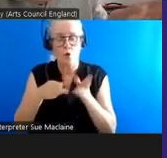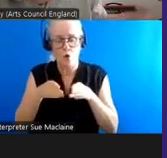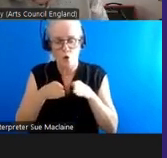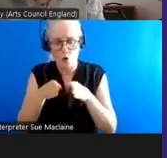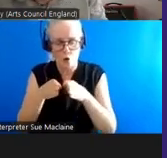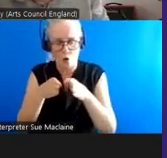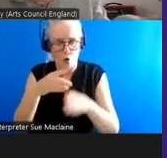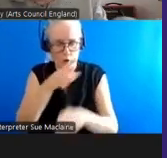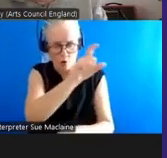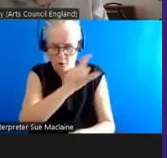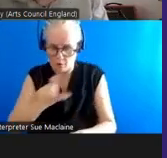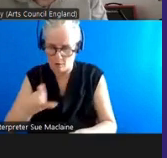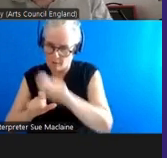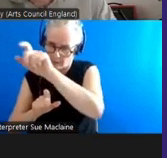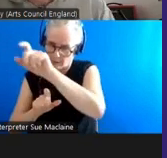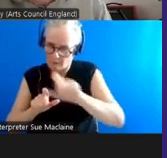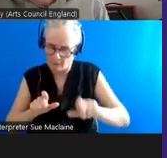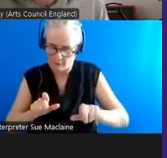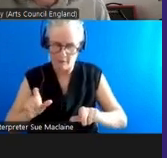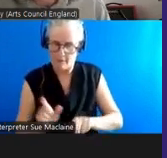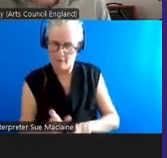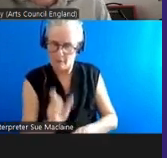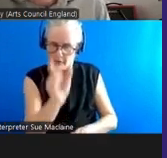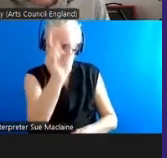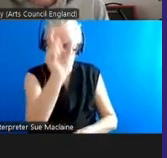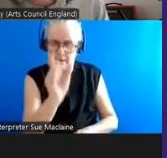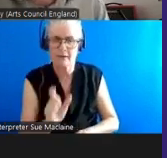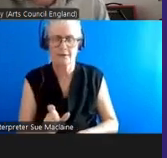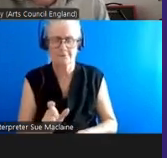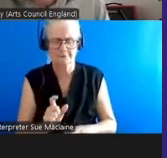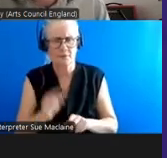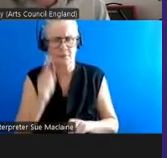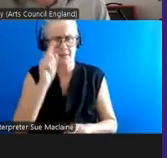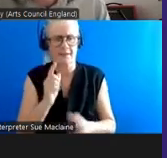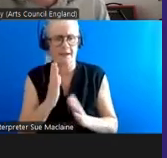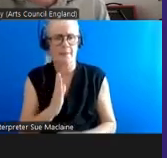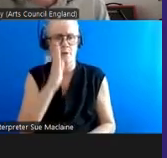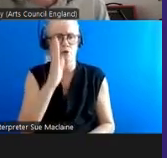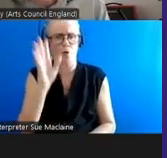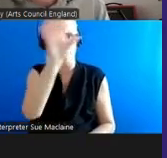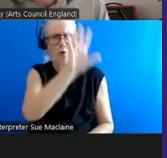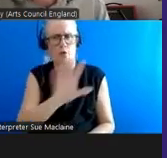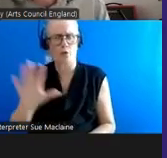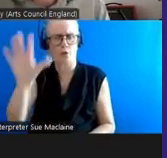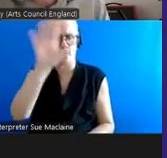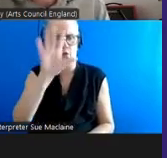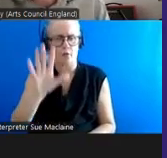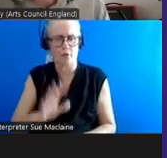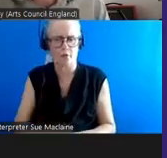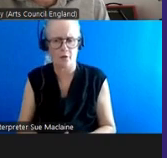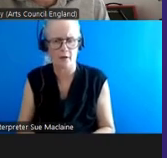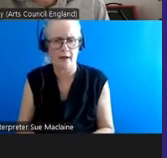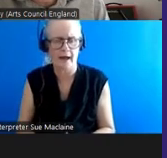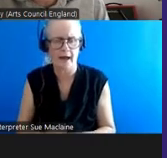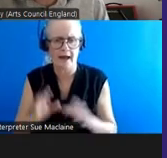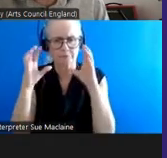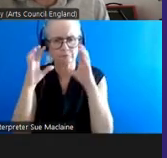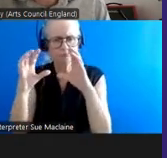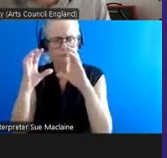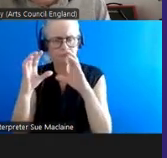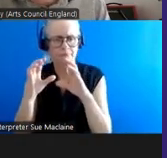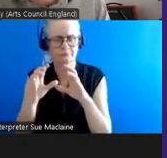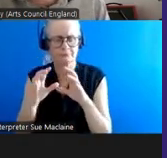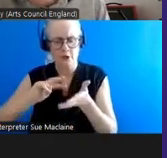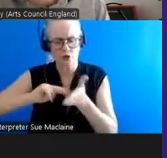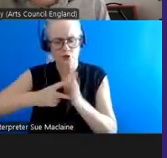work across boundaries, particularly in the north where there's a real concentration of strategic authorities, so how they can